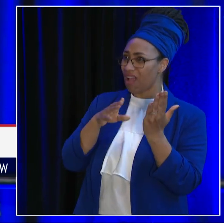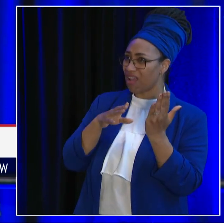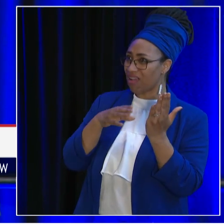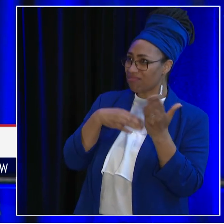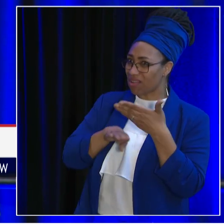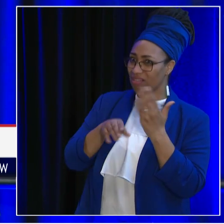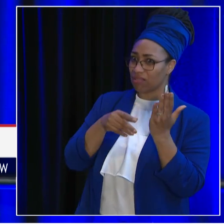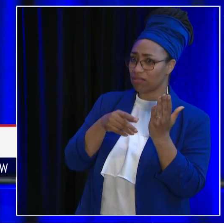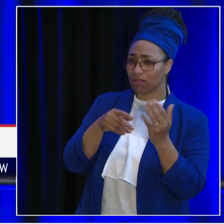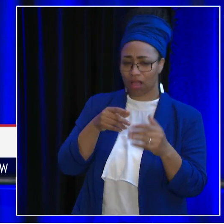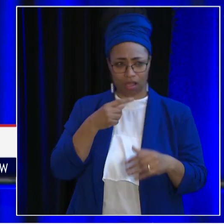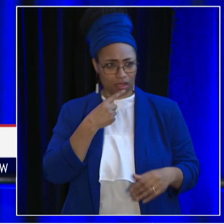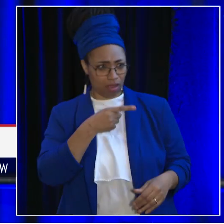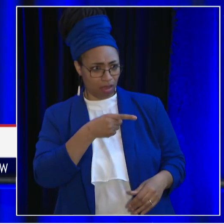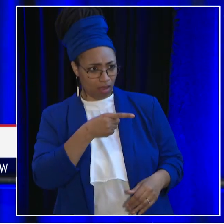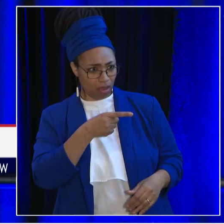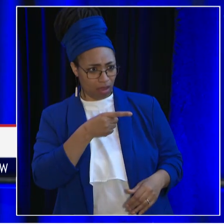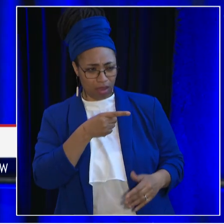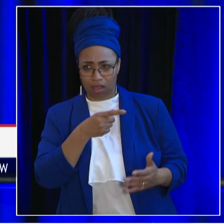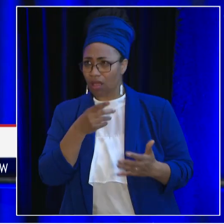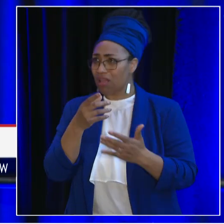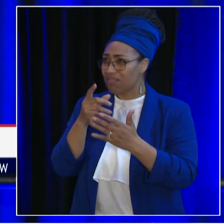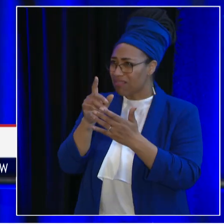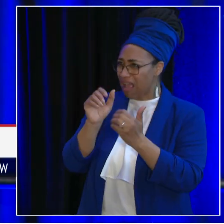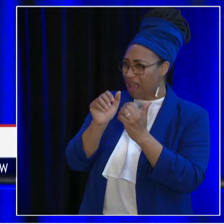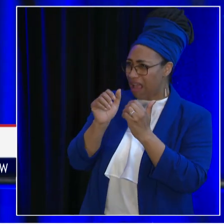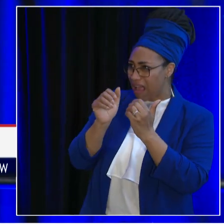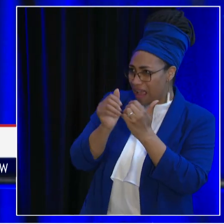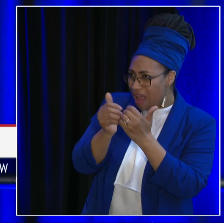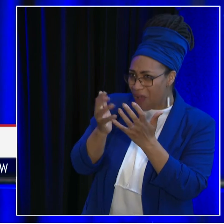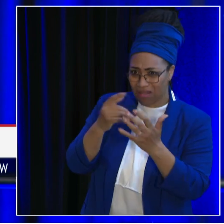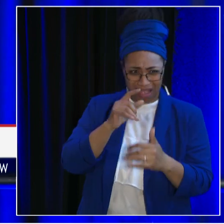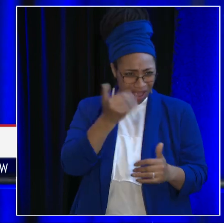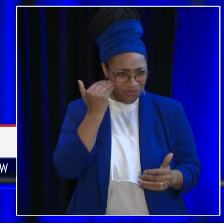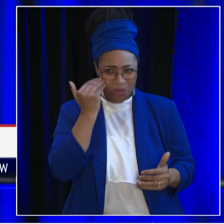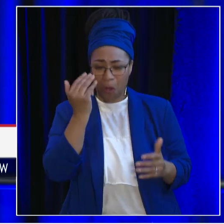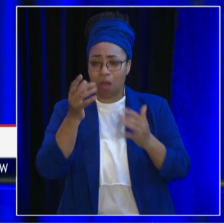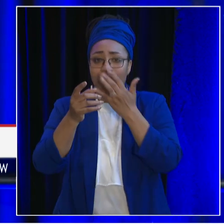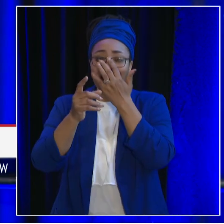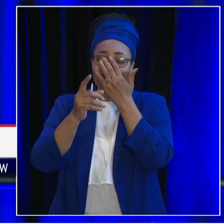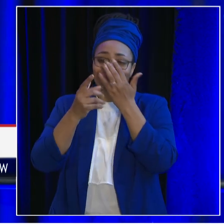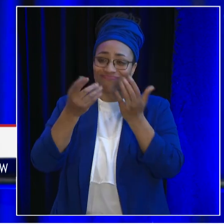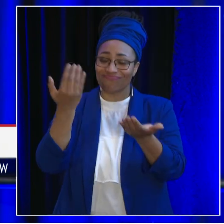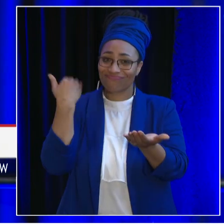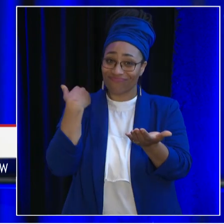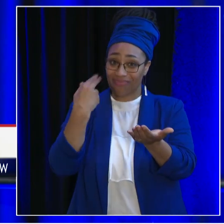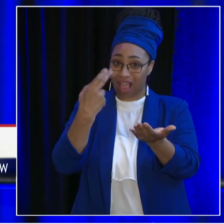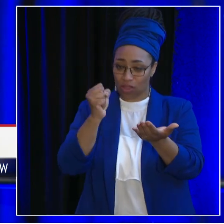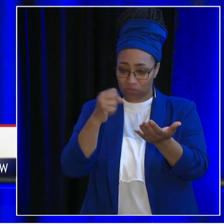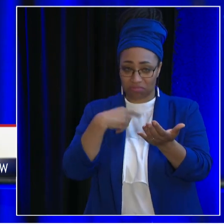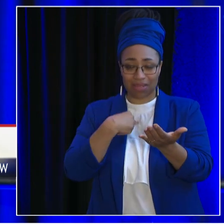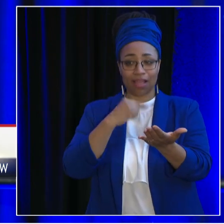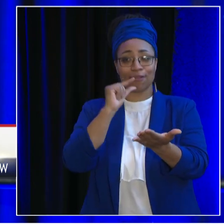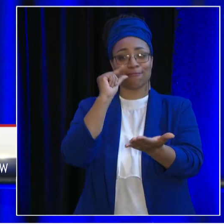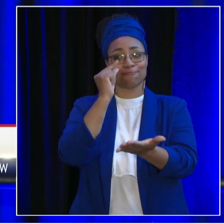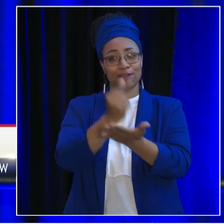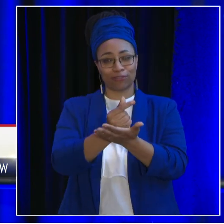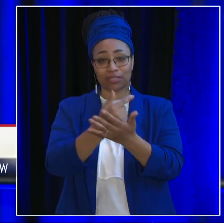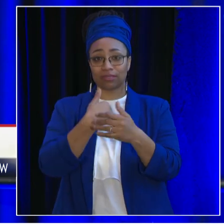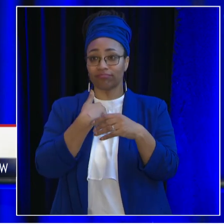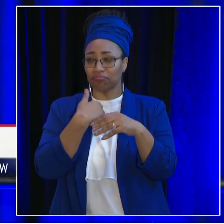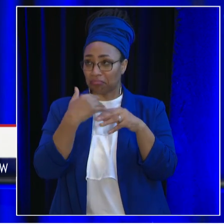I said, how do you know her? We were best friends in high school. When we graduated, we moved in together with another